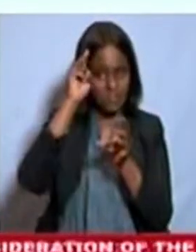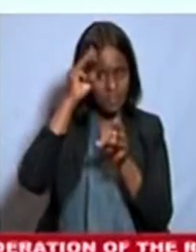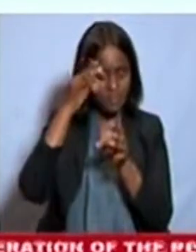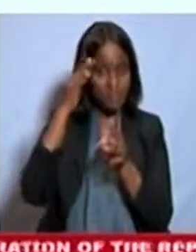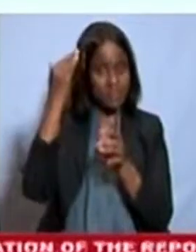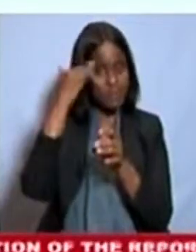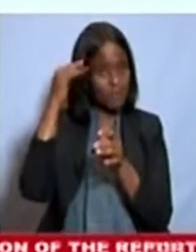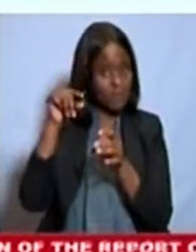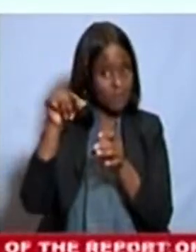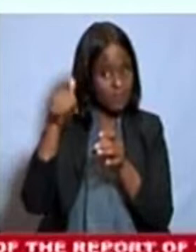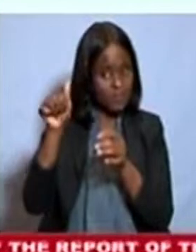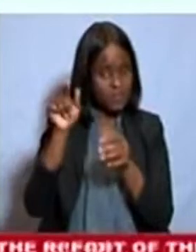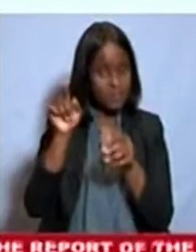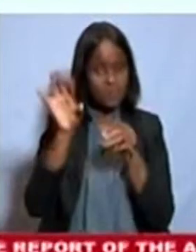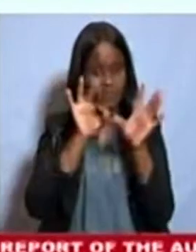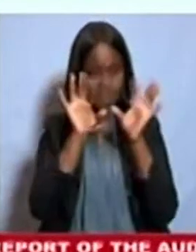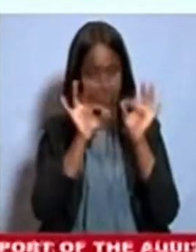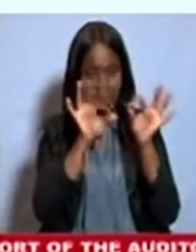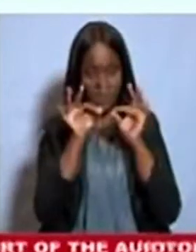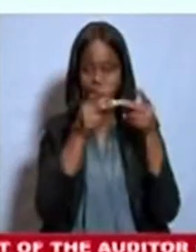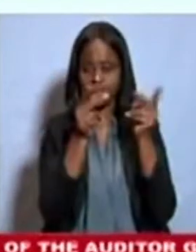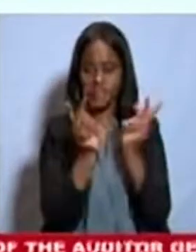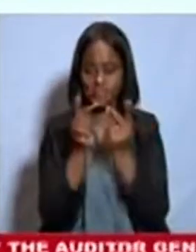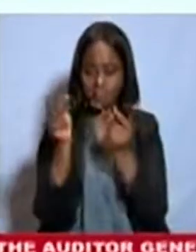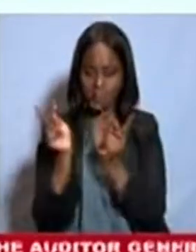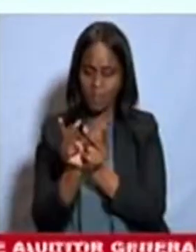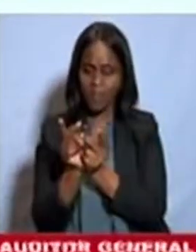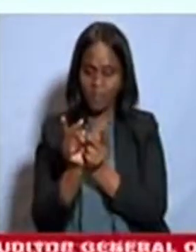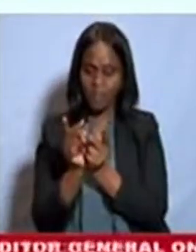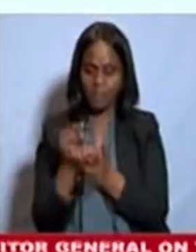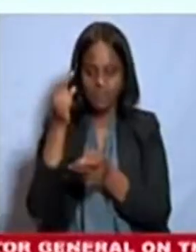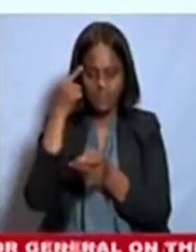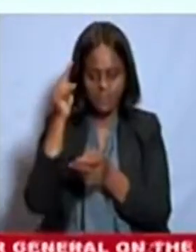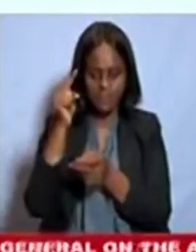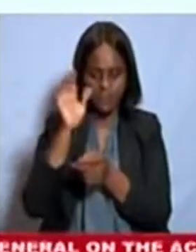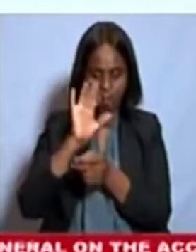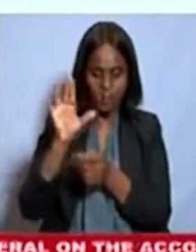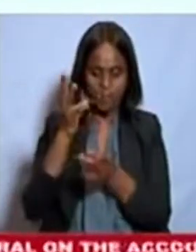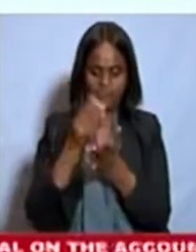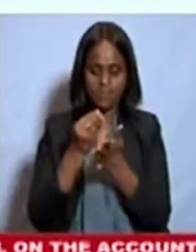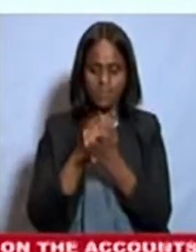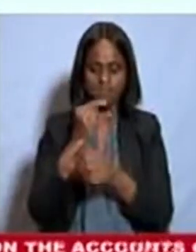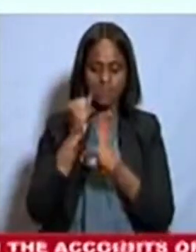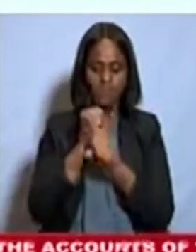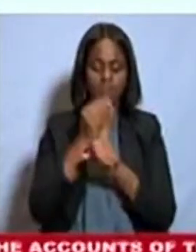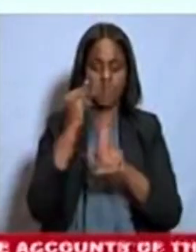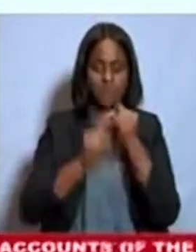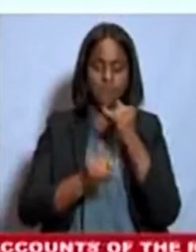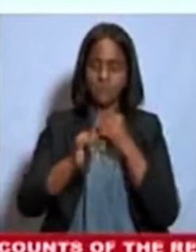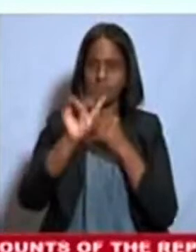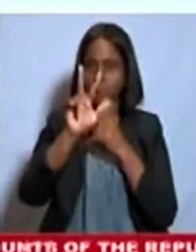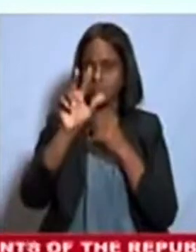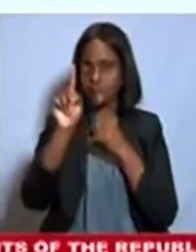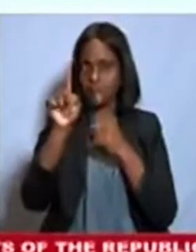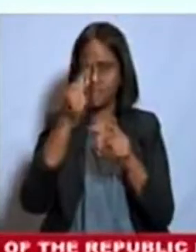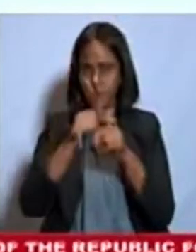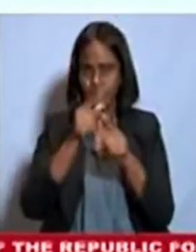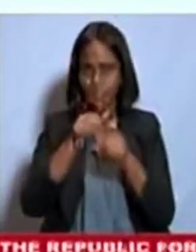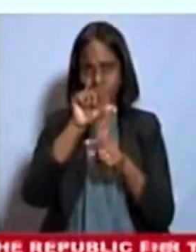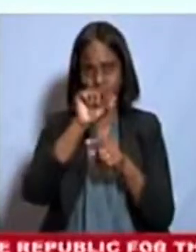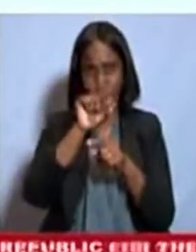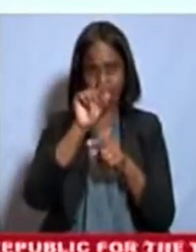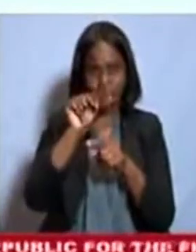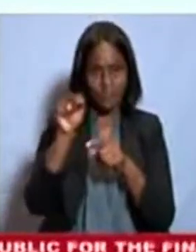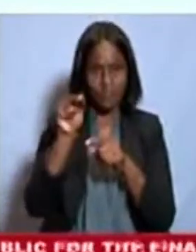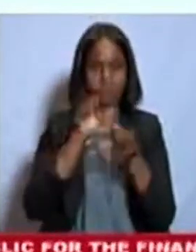headquarters and selected stations for the financial year ended 31st December 2022